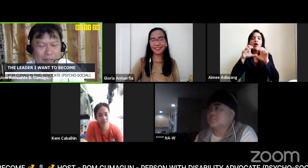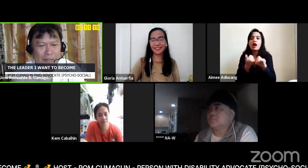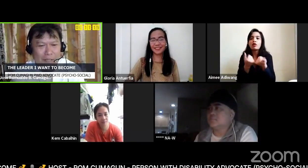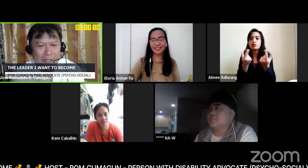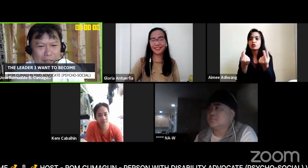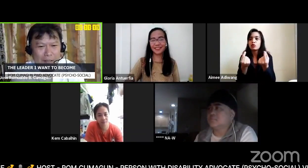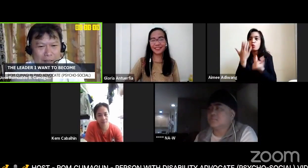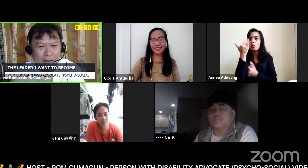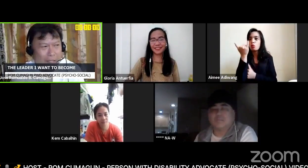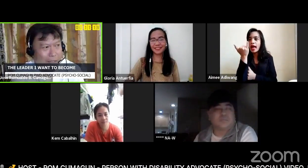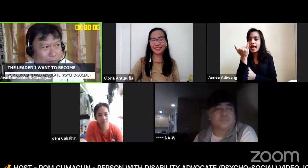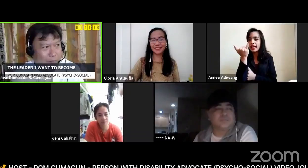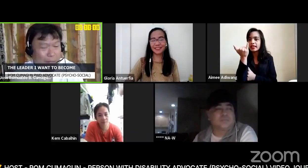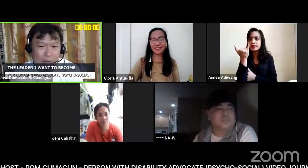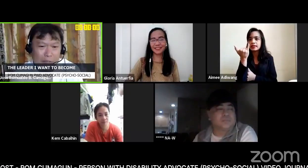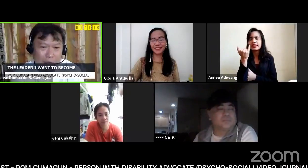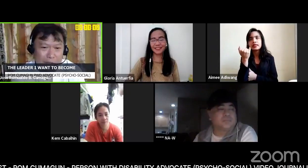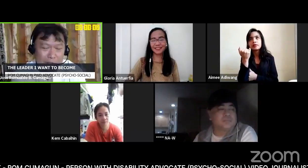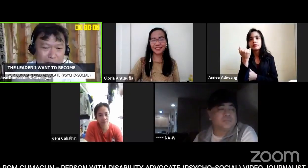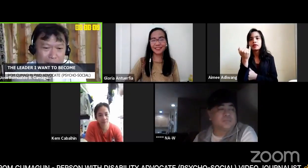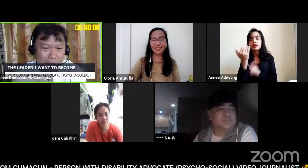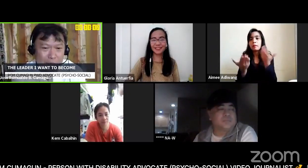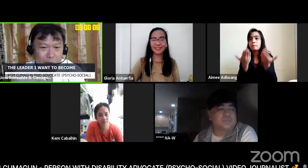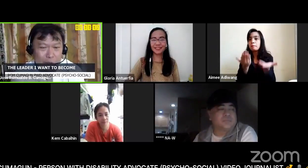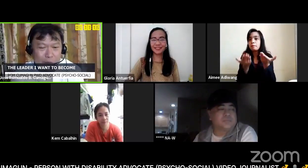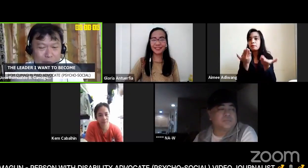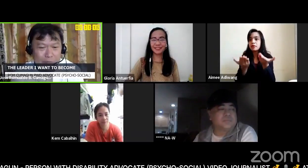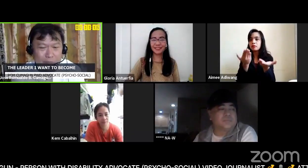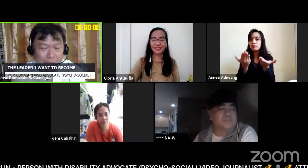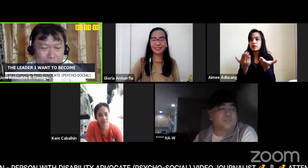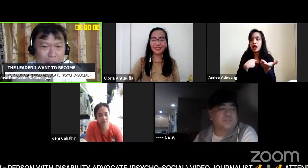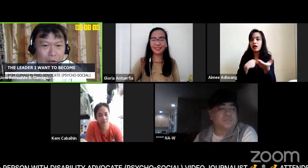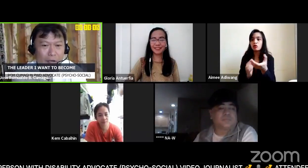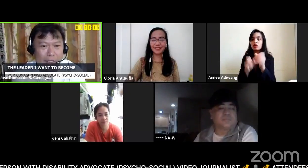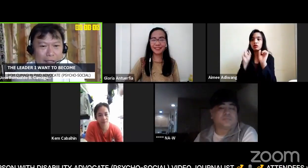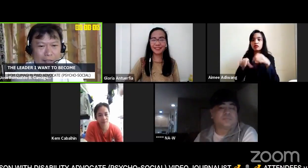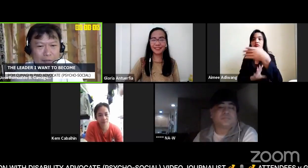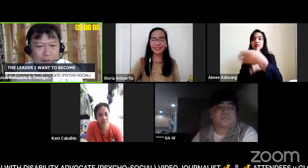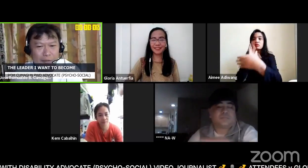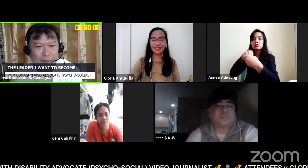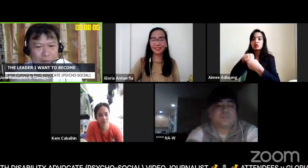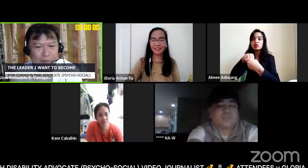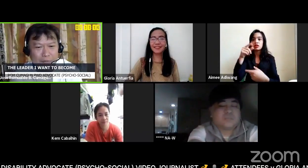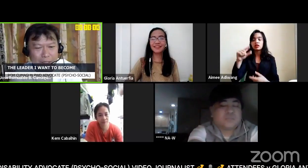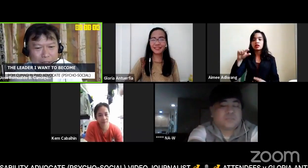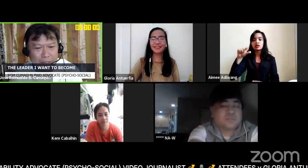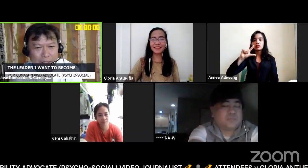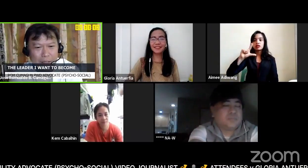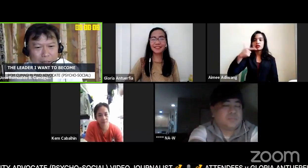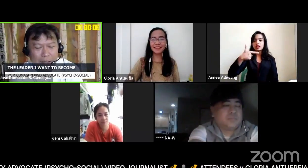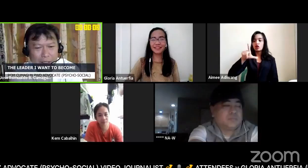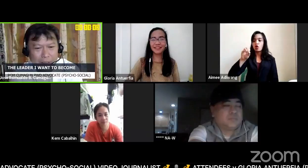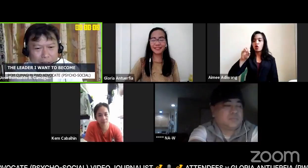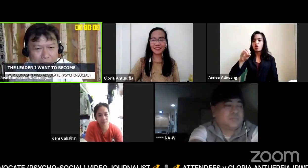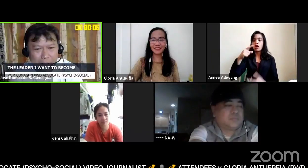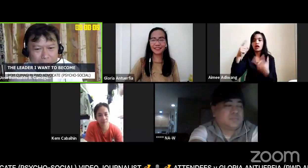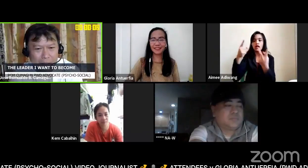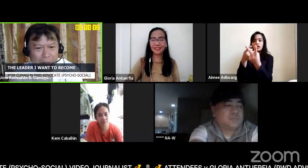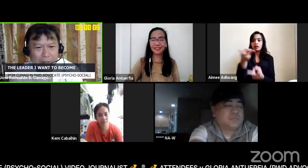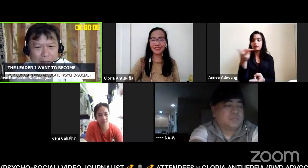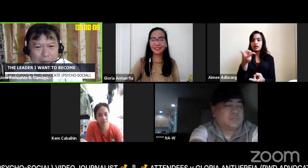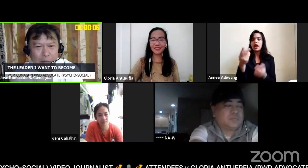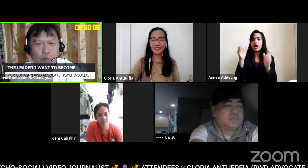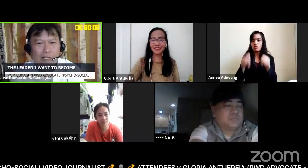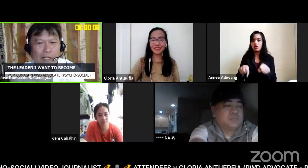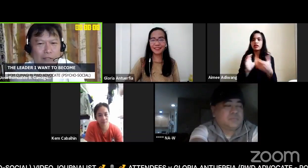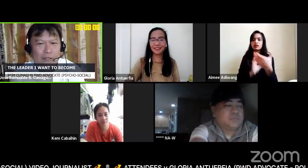because uh, maybe the first is I can join your group. Maybe Glo and I can join your group, and